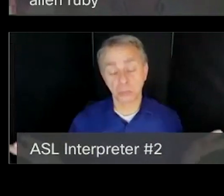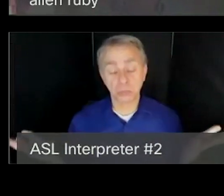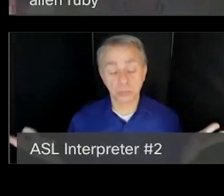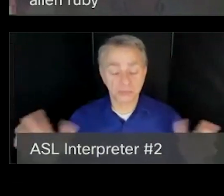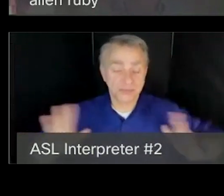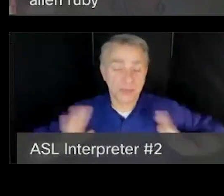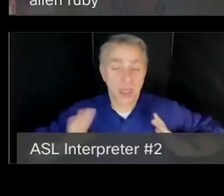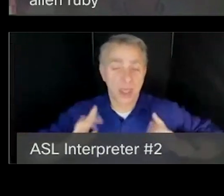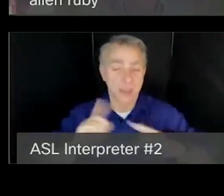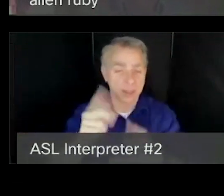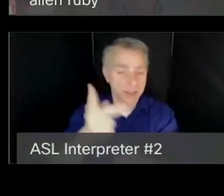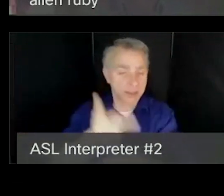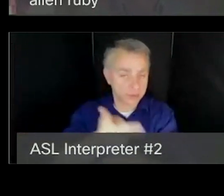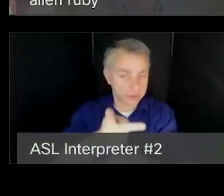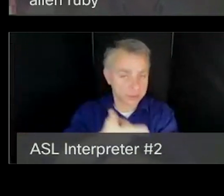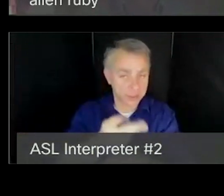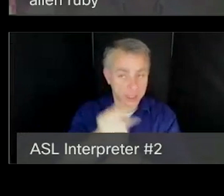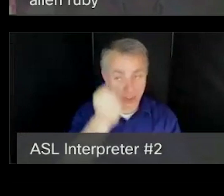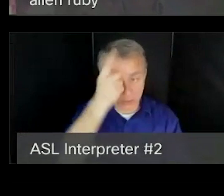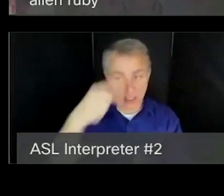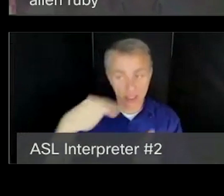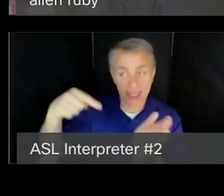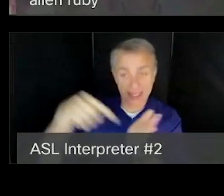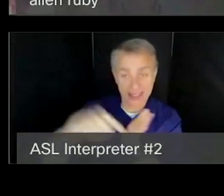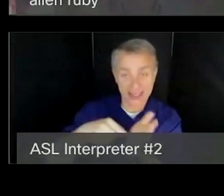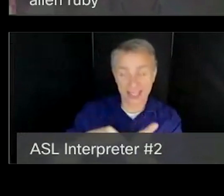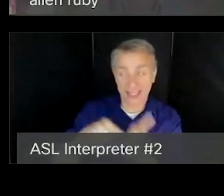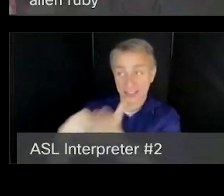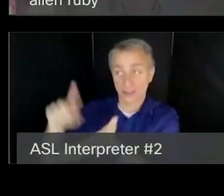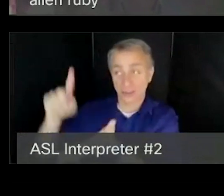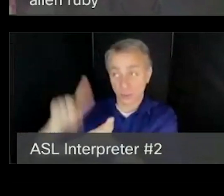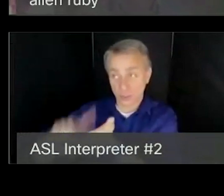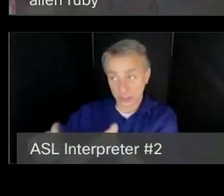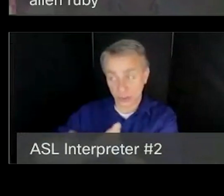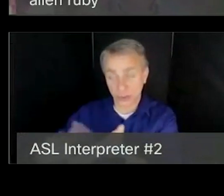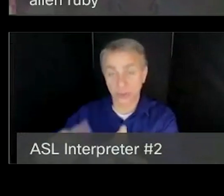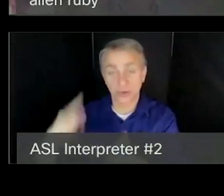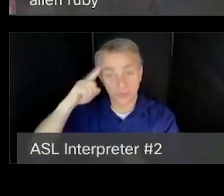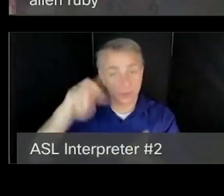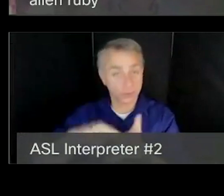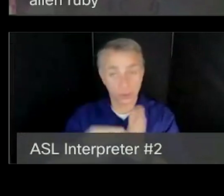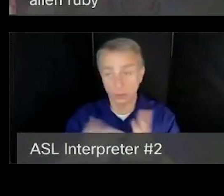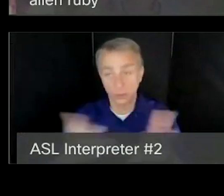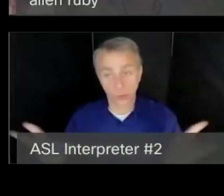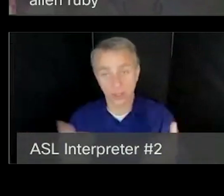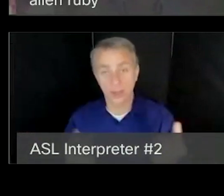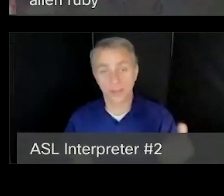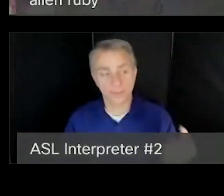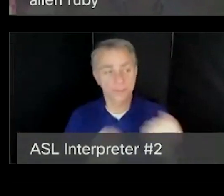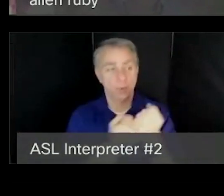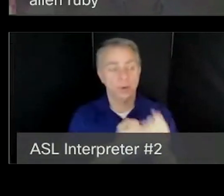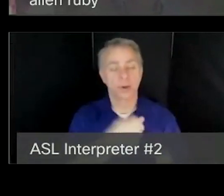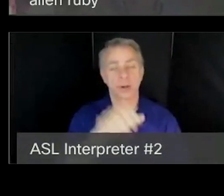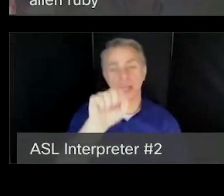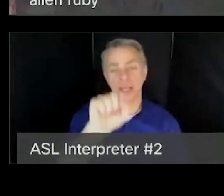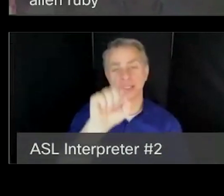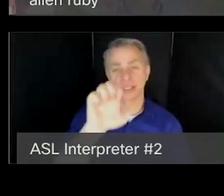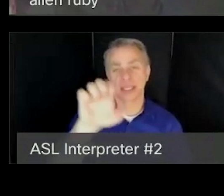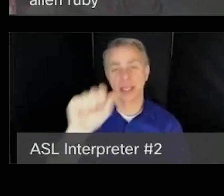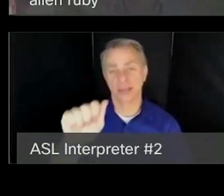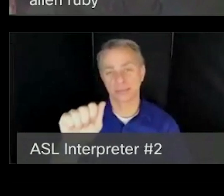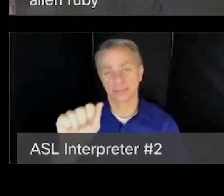doing this grant, you're doing this research to support the state education agency. So, for example,